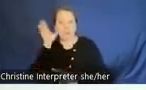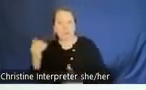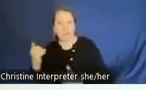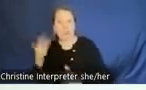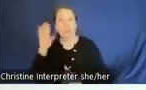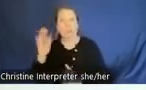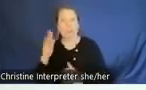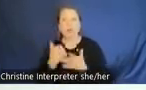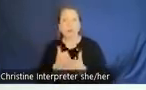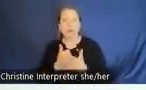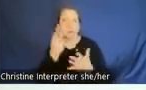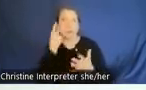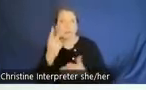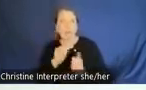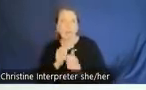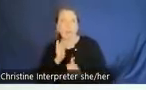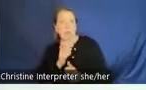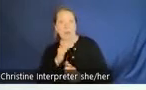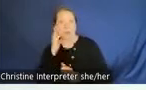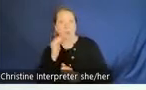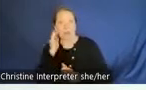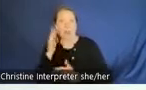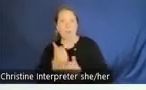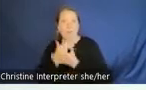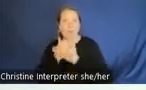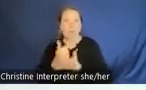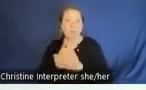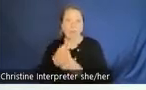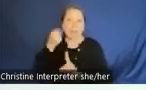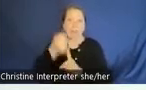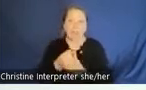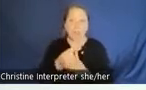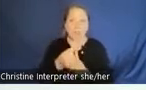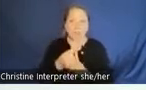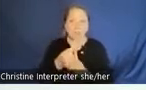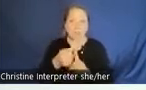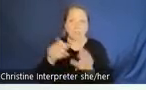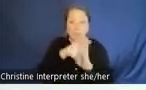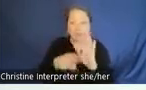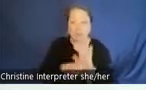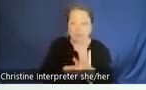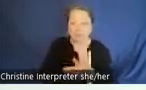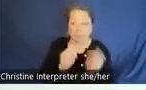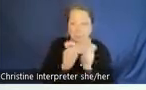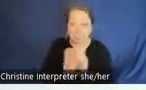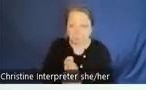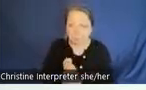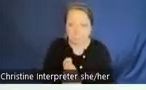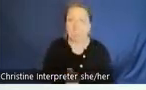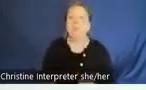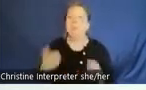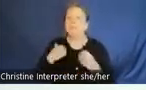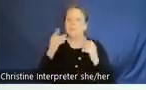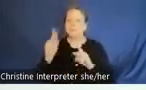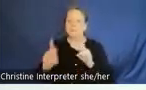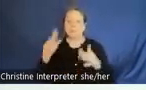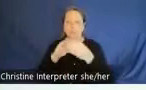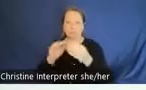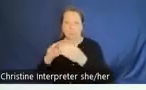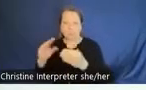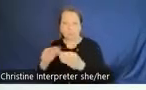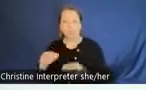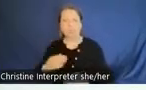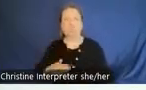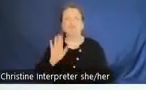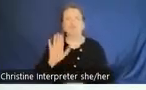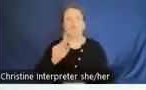our experiences can help impact policy decisions. We have many presenters tonight, so we ask that you please hold your questions